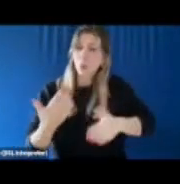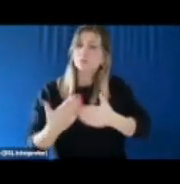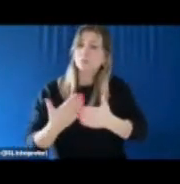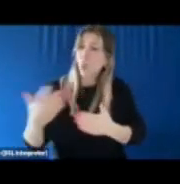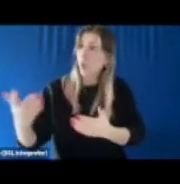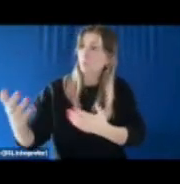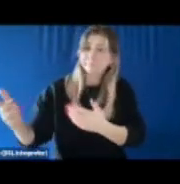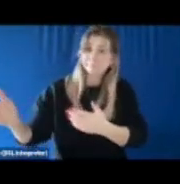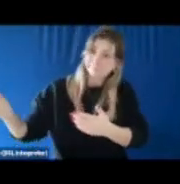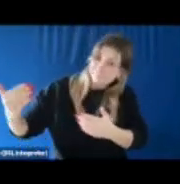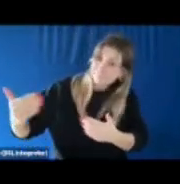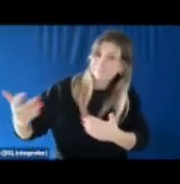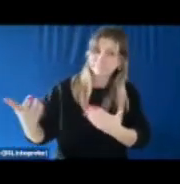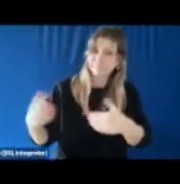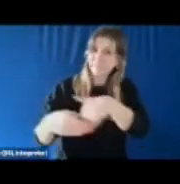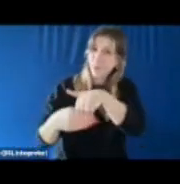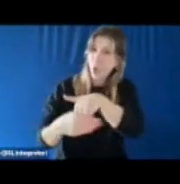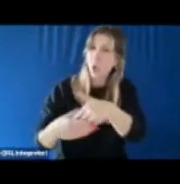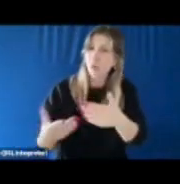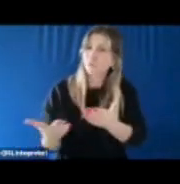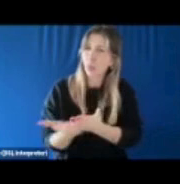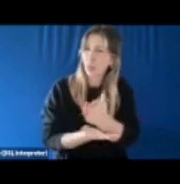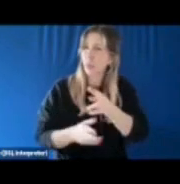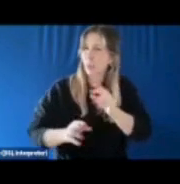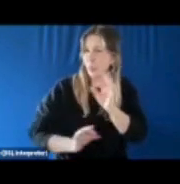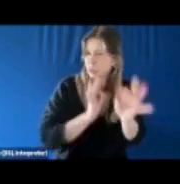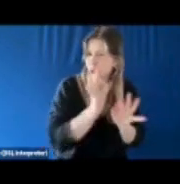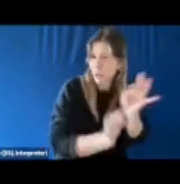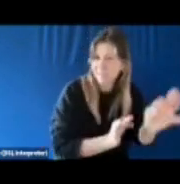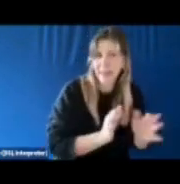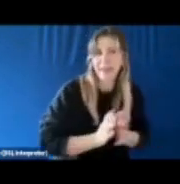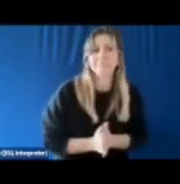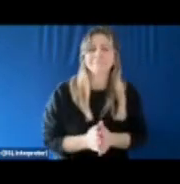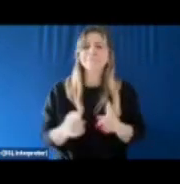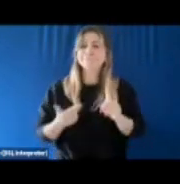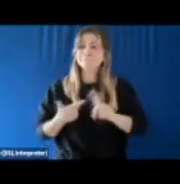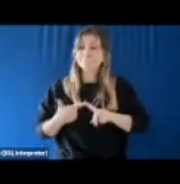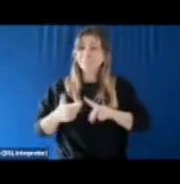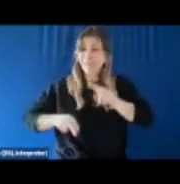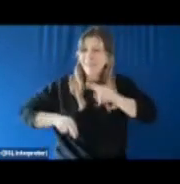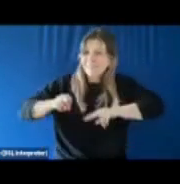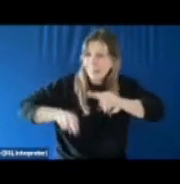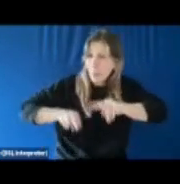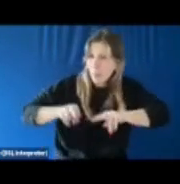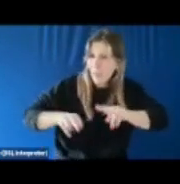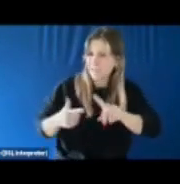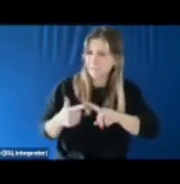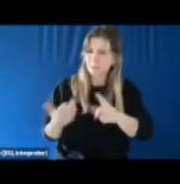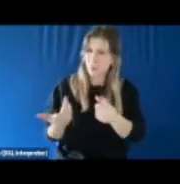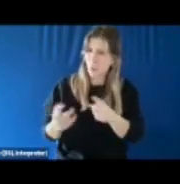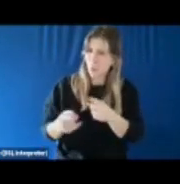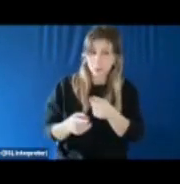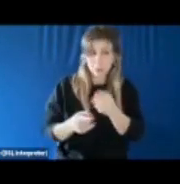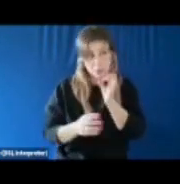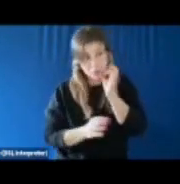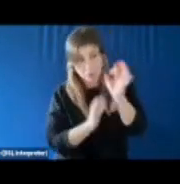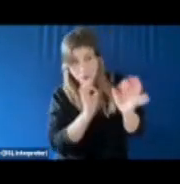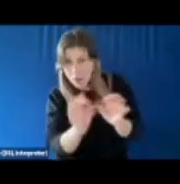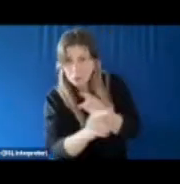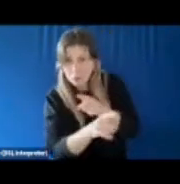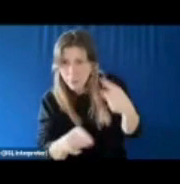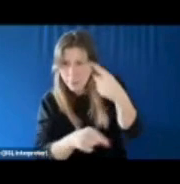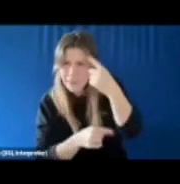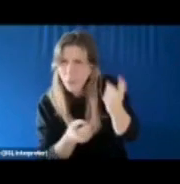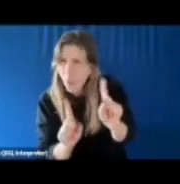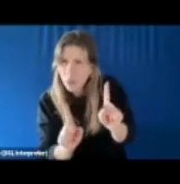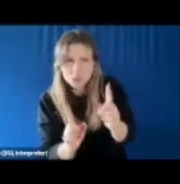evaluate what we do. So it's asking what people thought of us, finding out what we're doing well, what we could be doing better, and